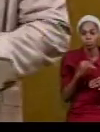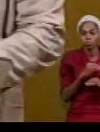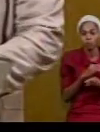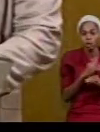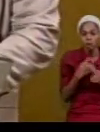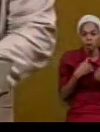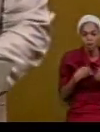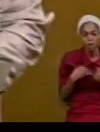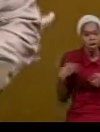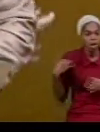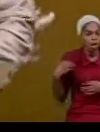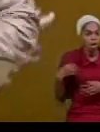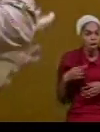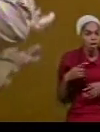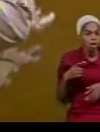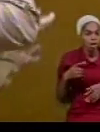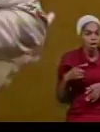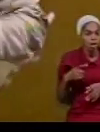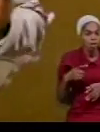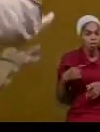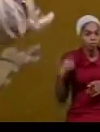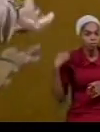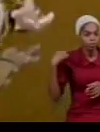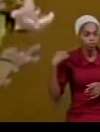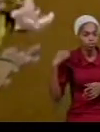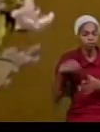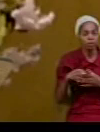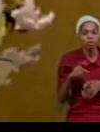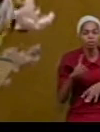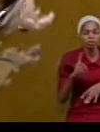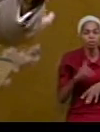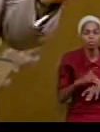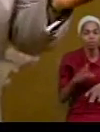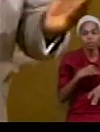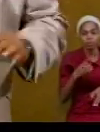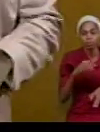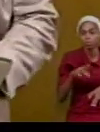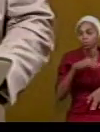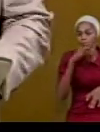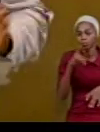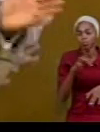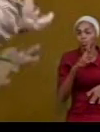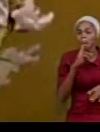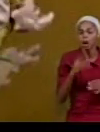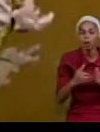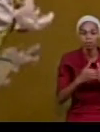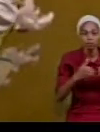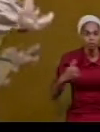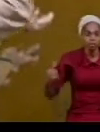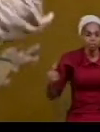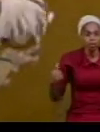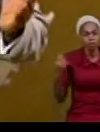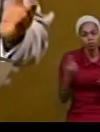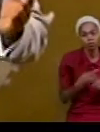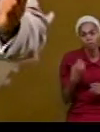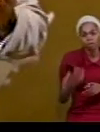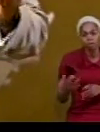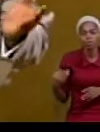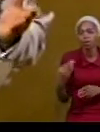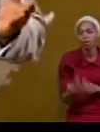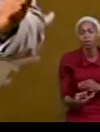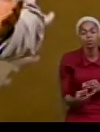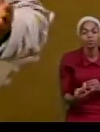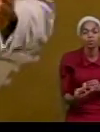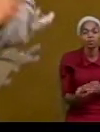separated from the things of God. As in the other dietary laws, this also had a physical,